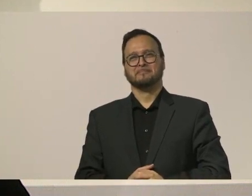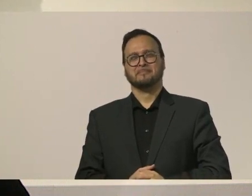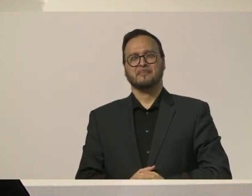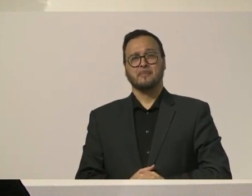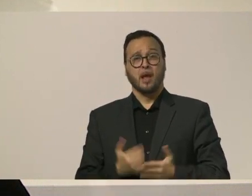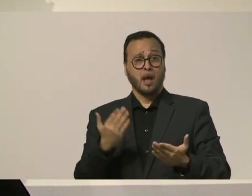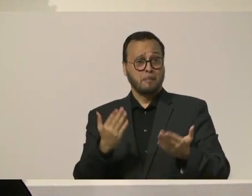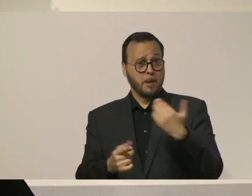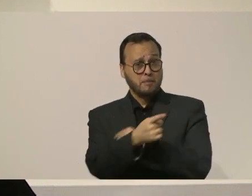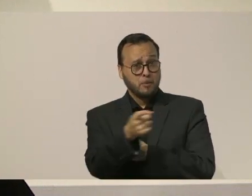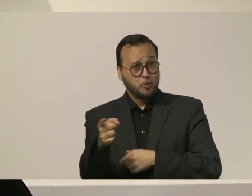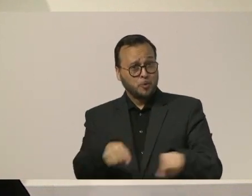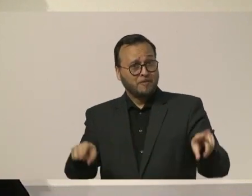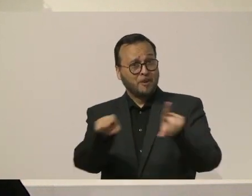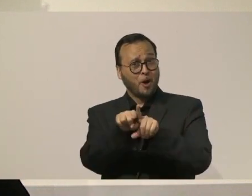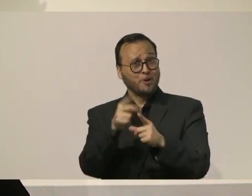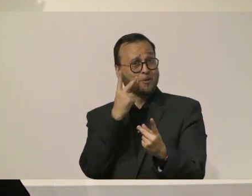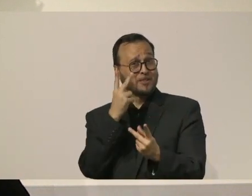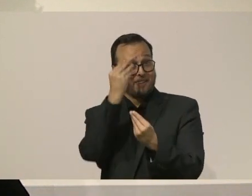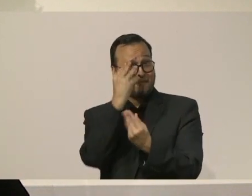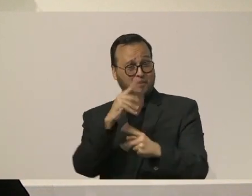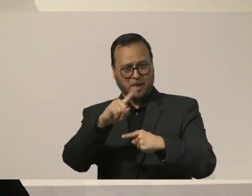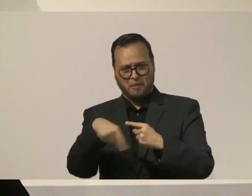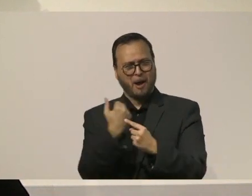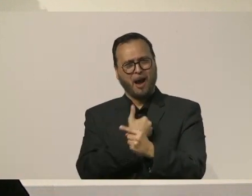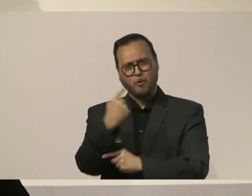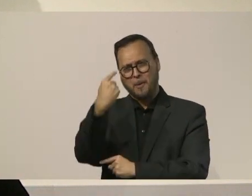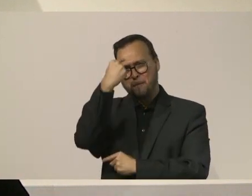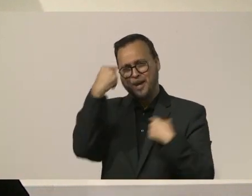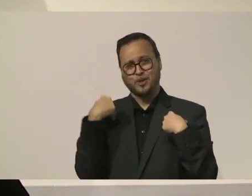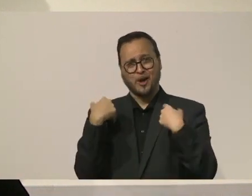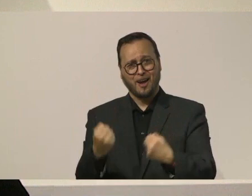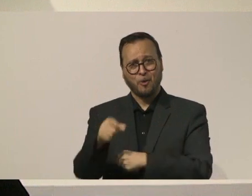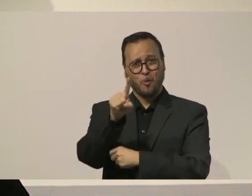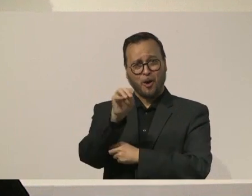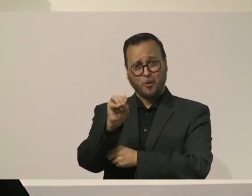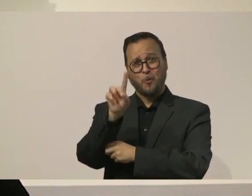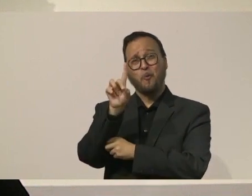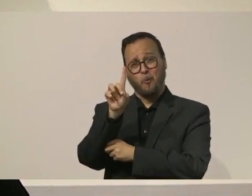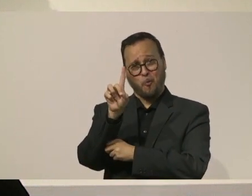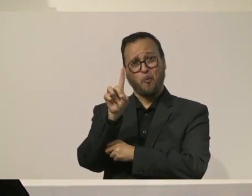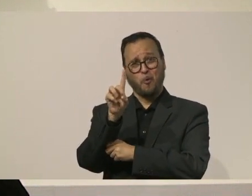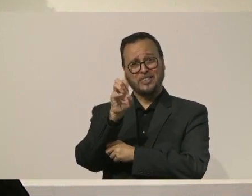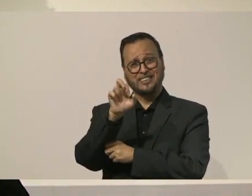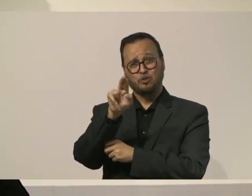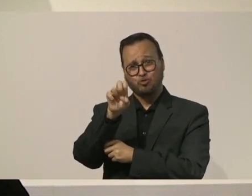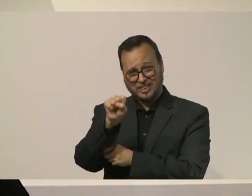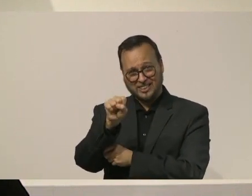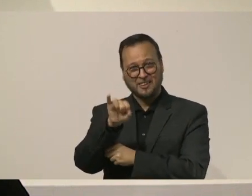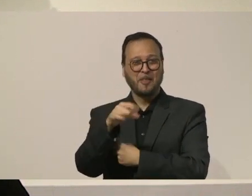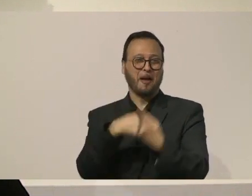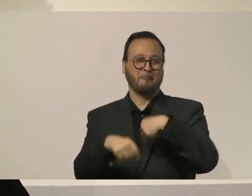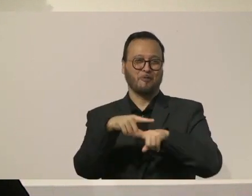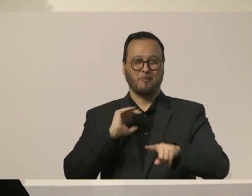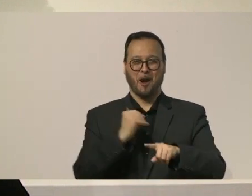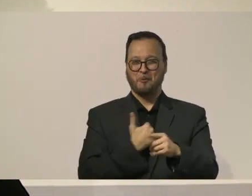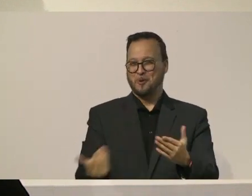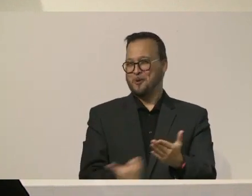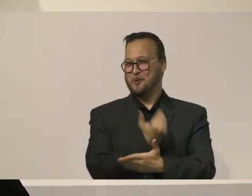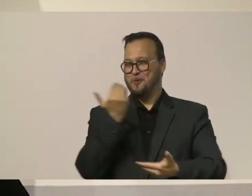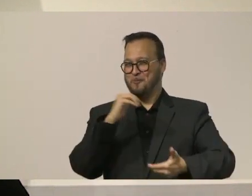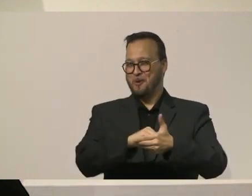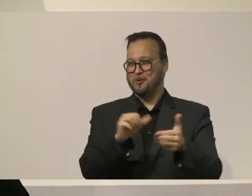You may have also seen information about our Mental Health 101 series that is the result of our new partnership with